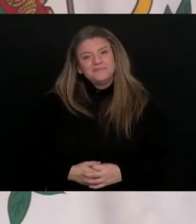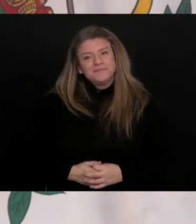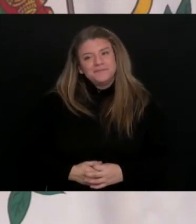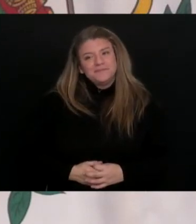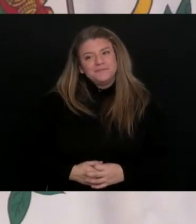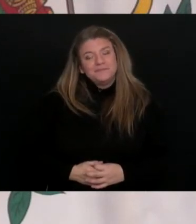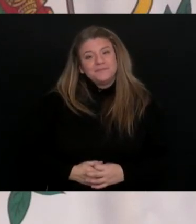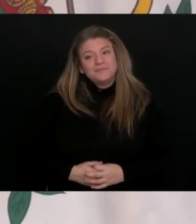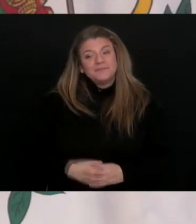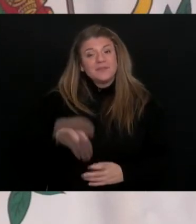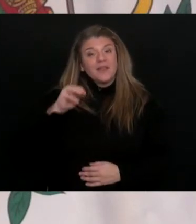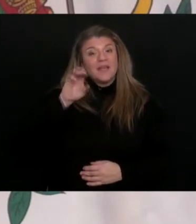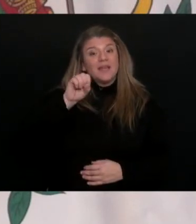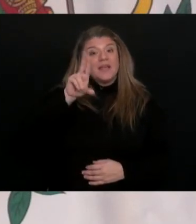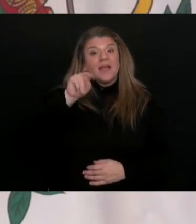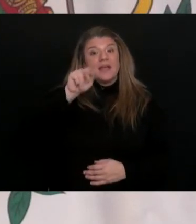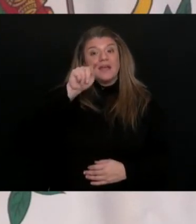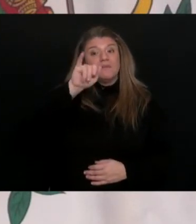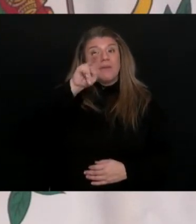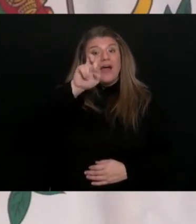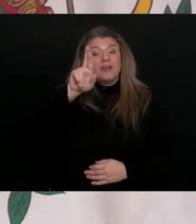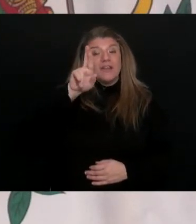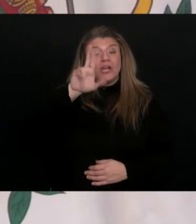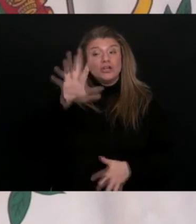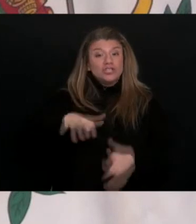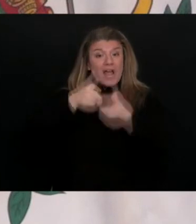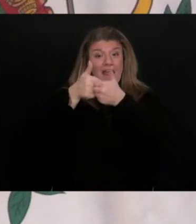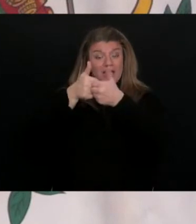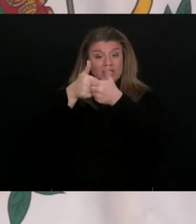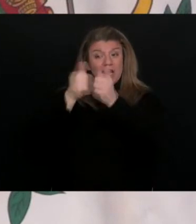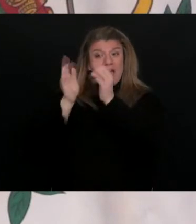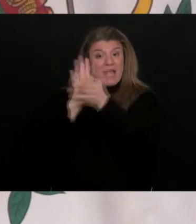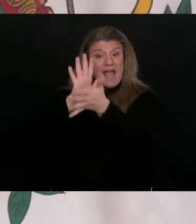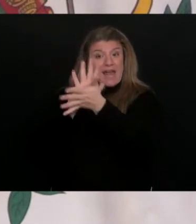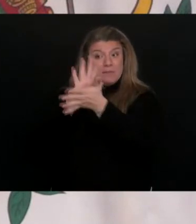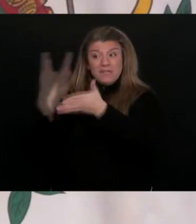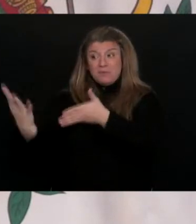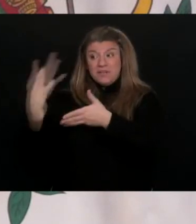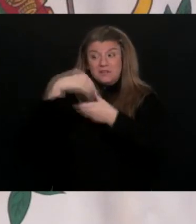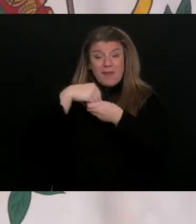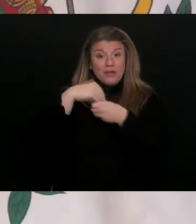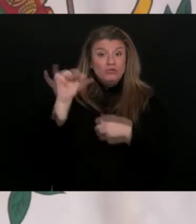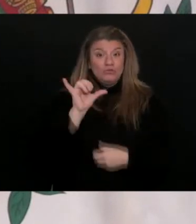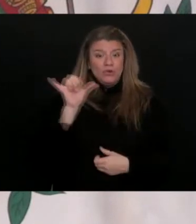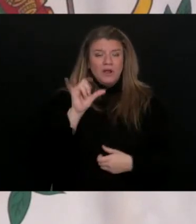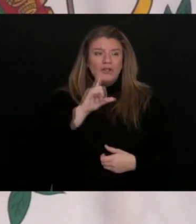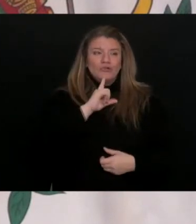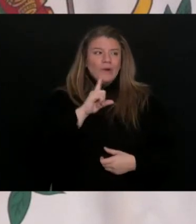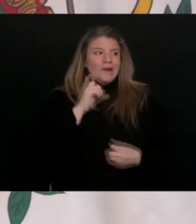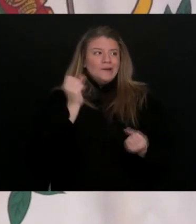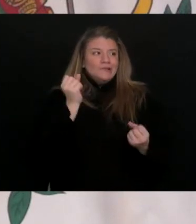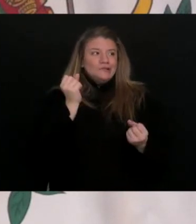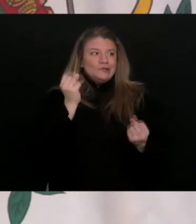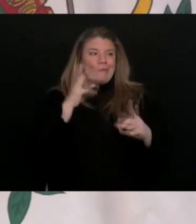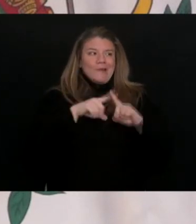The Mountaineer Challenge Academy is participating. It's just so many different things that you really need to see this. So